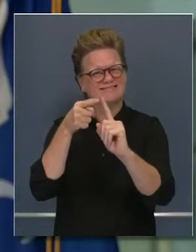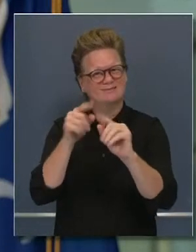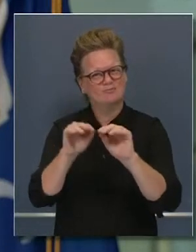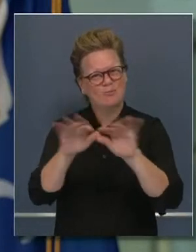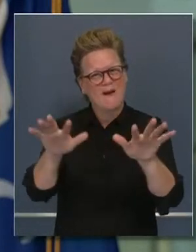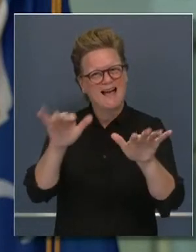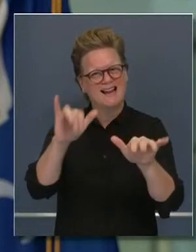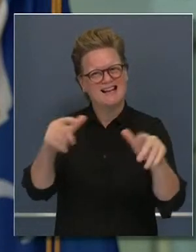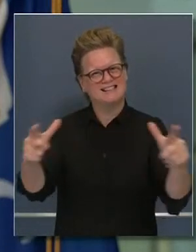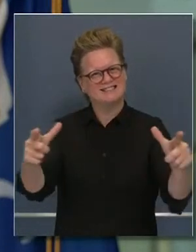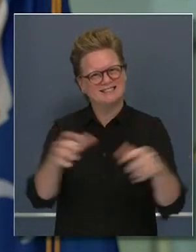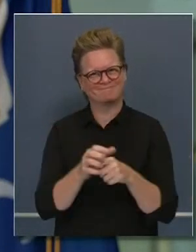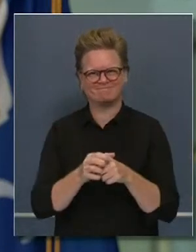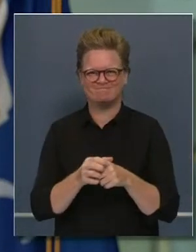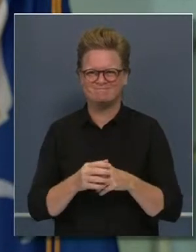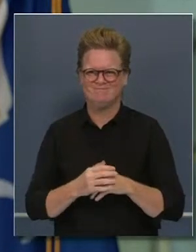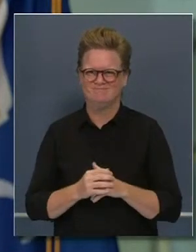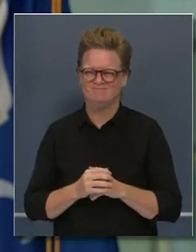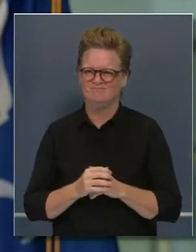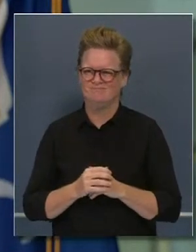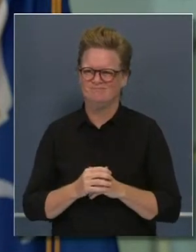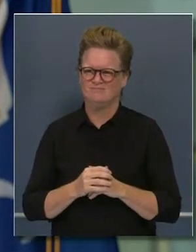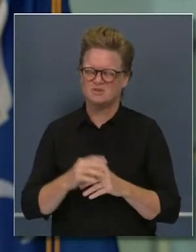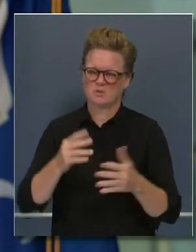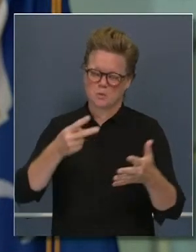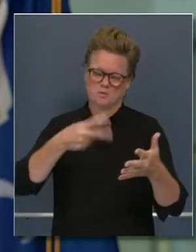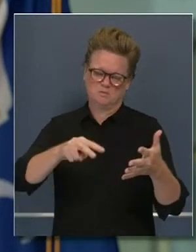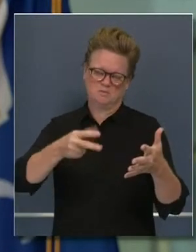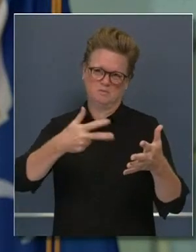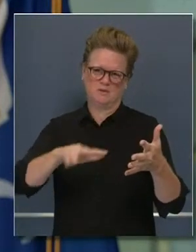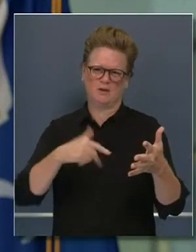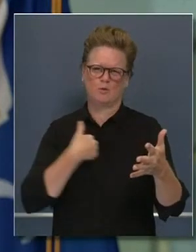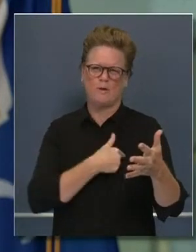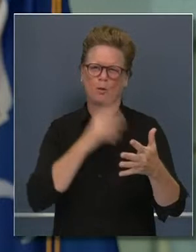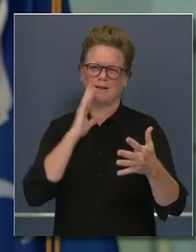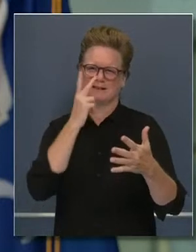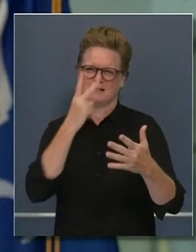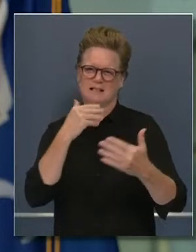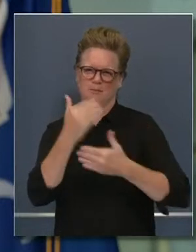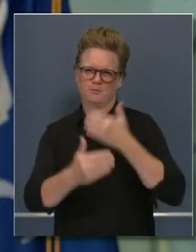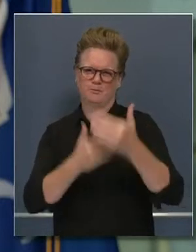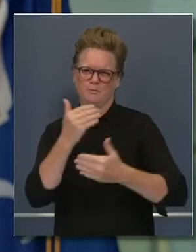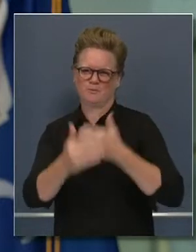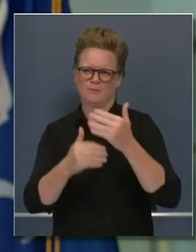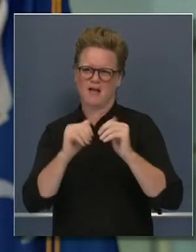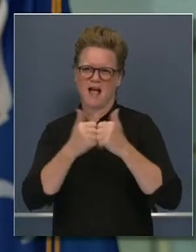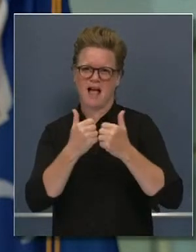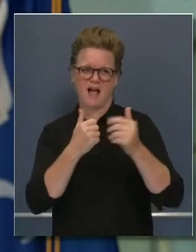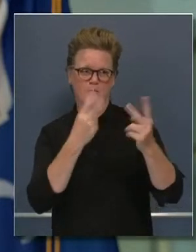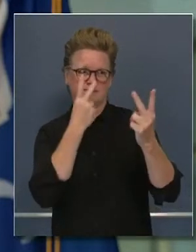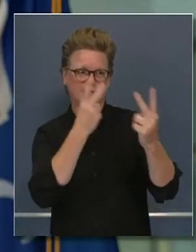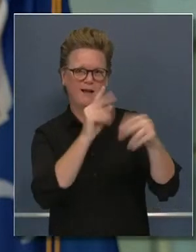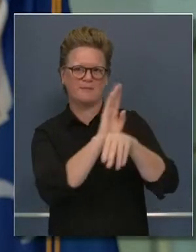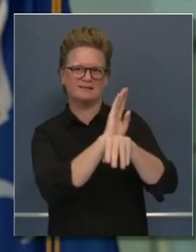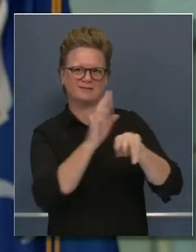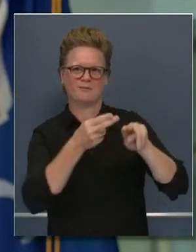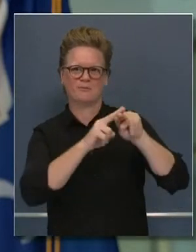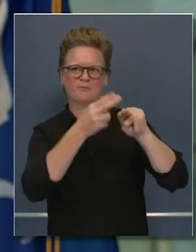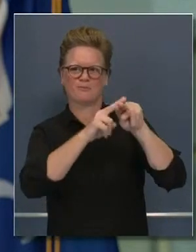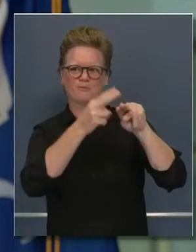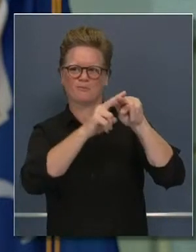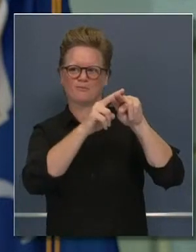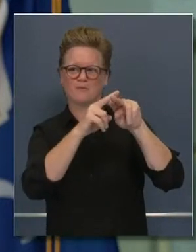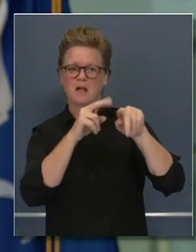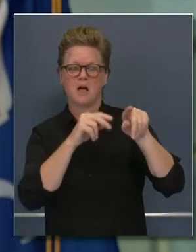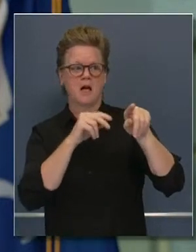next couple of weeks based on those industries that are operating now in increasing percentage of normal operations